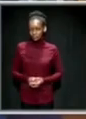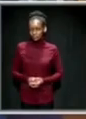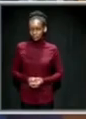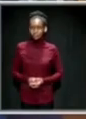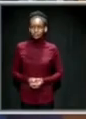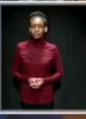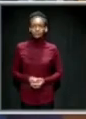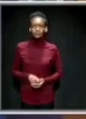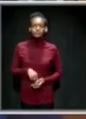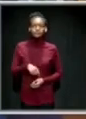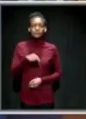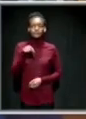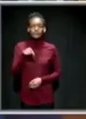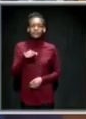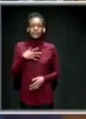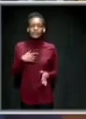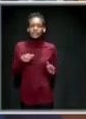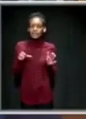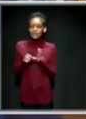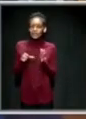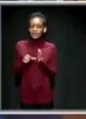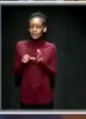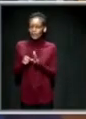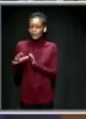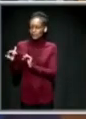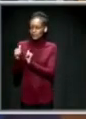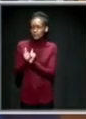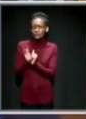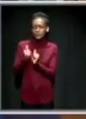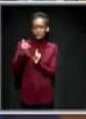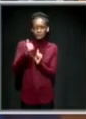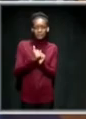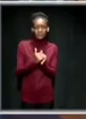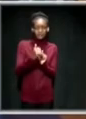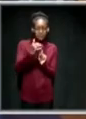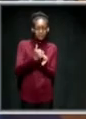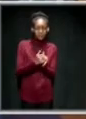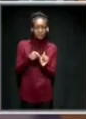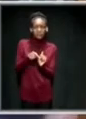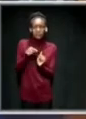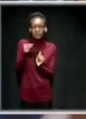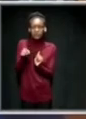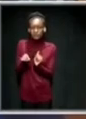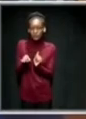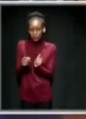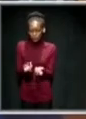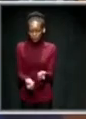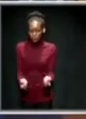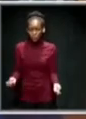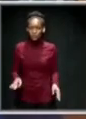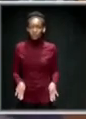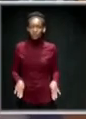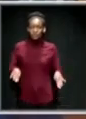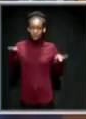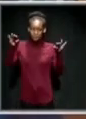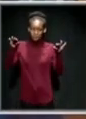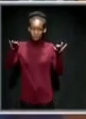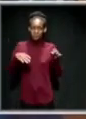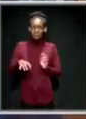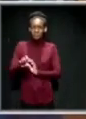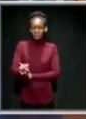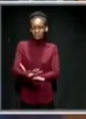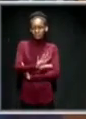the importance of partnership in raising children. Indeed, the African saying which says, it takes